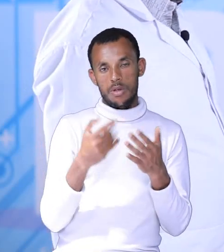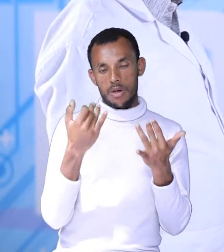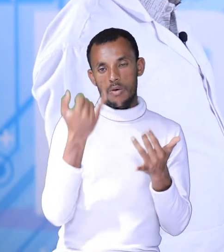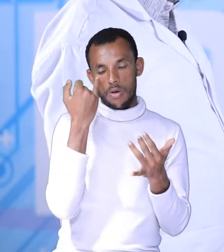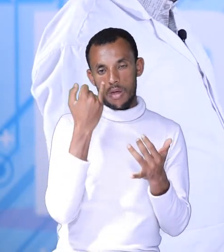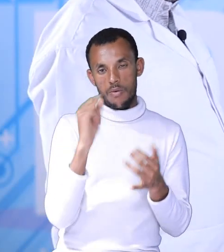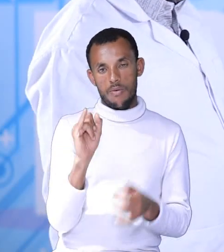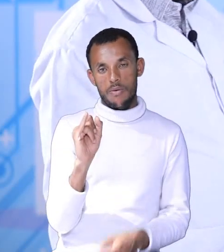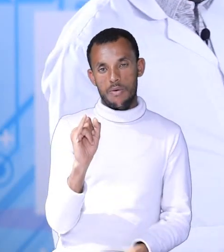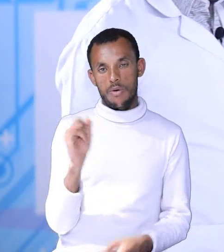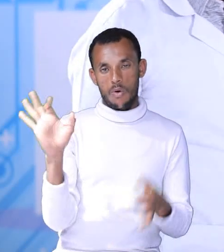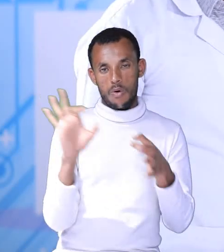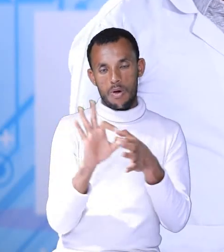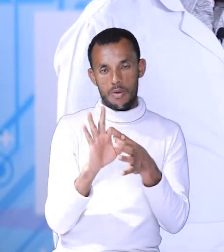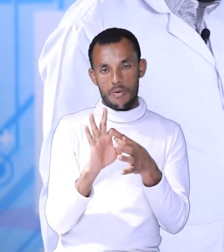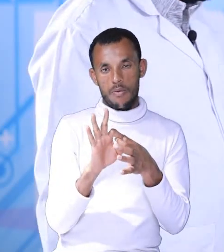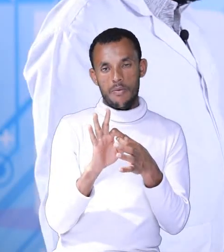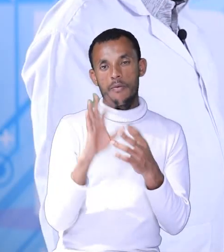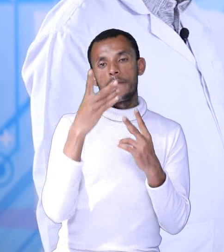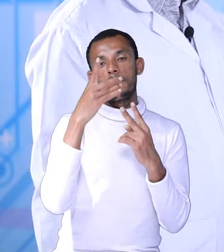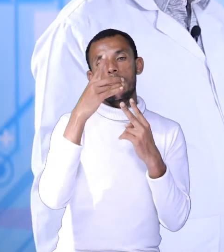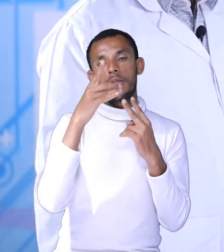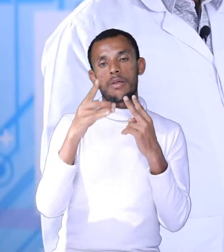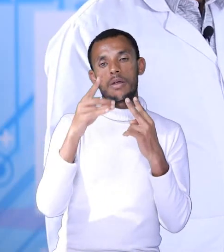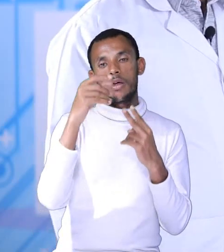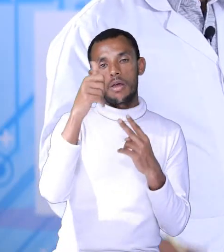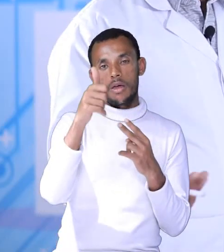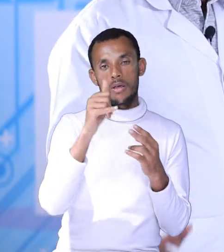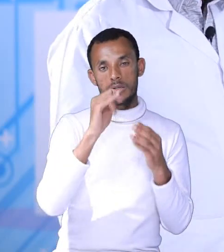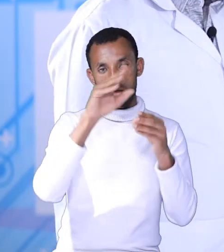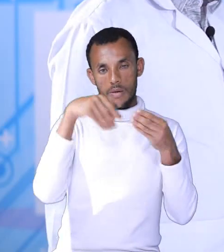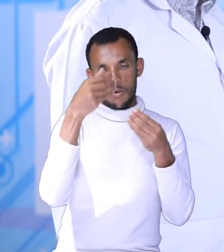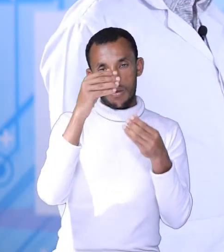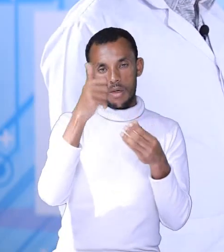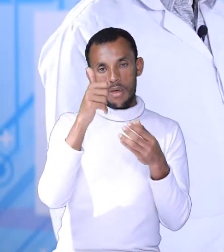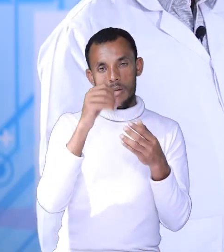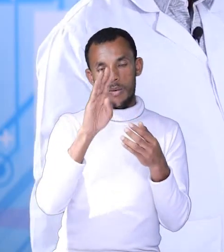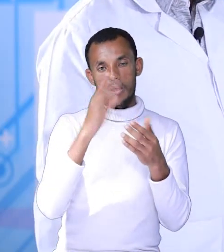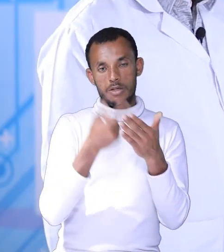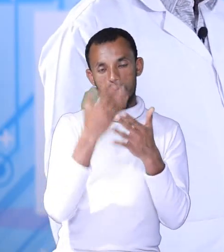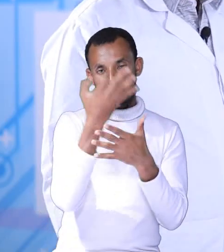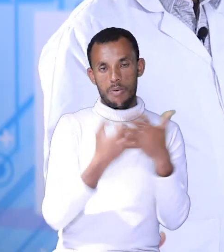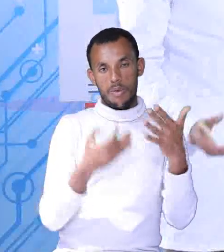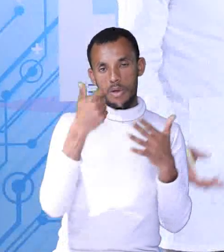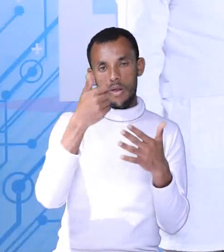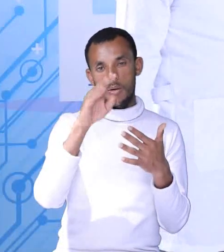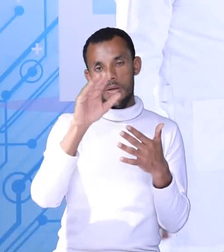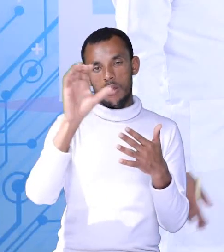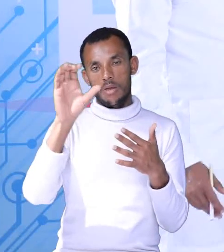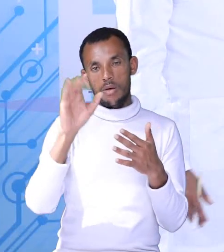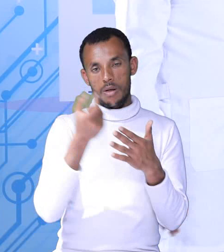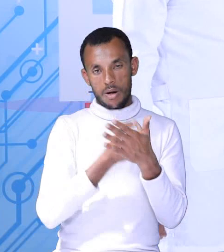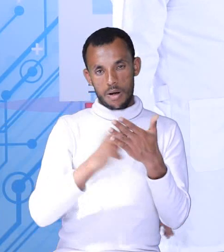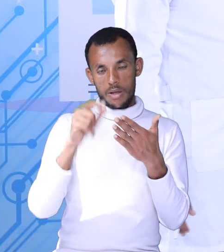if the coordinate of vector A is given to be, if it is given in this form, A, B, C, by the way, you can